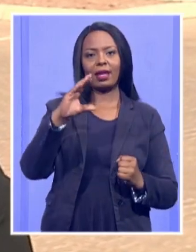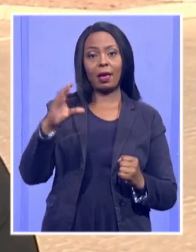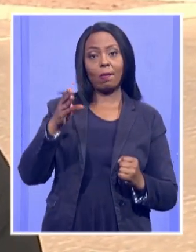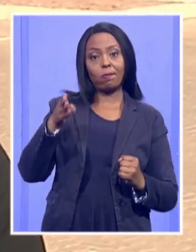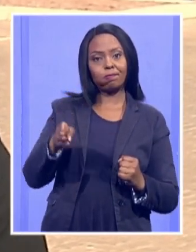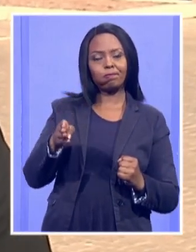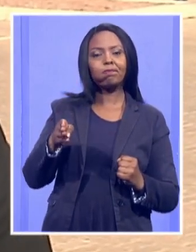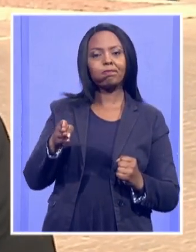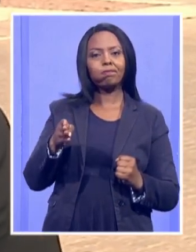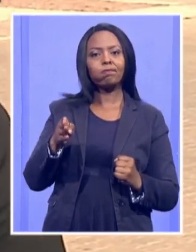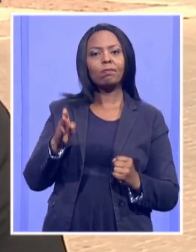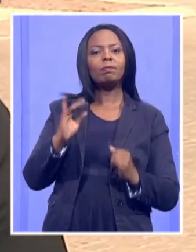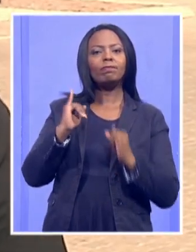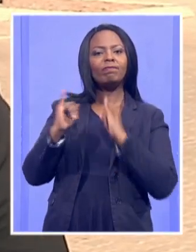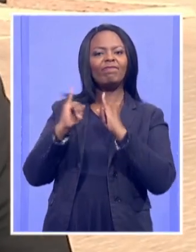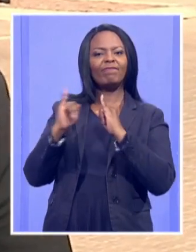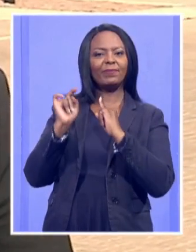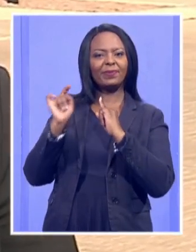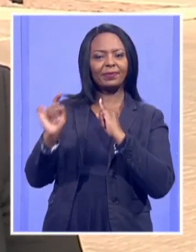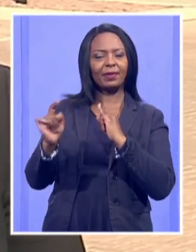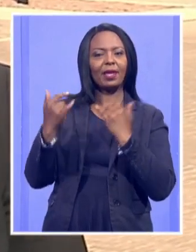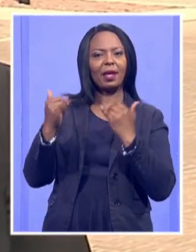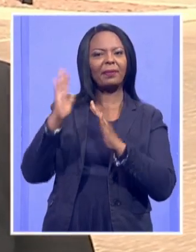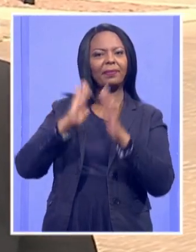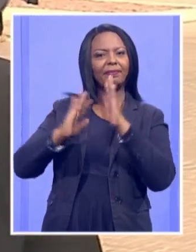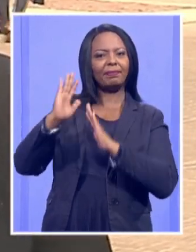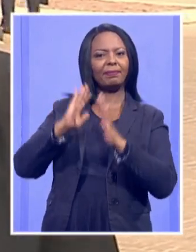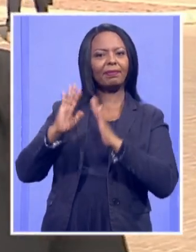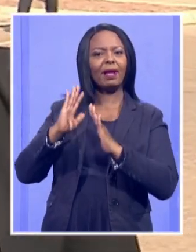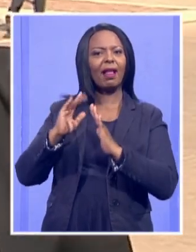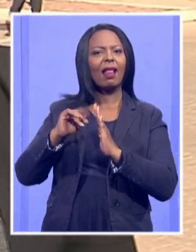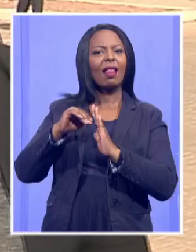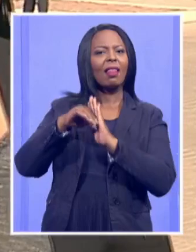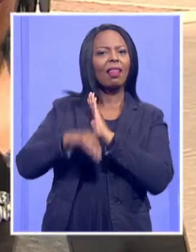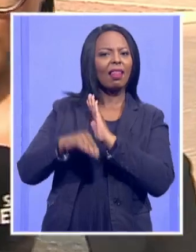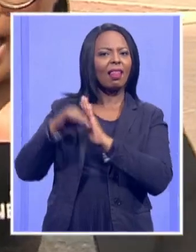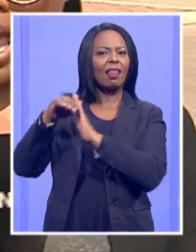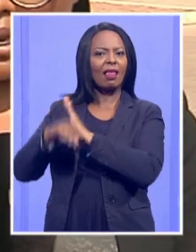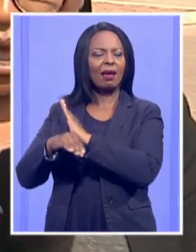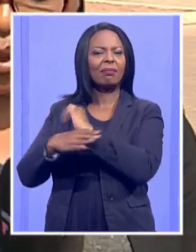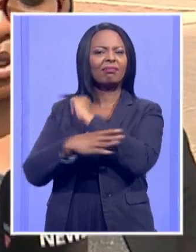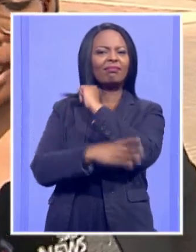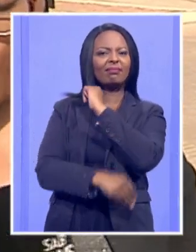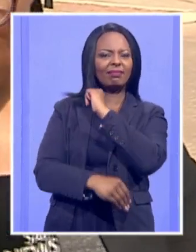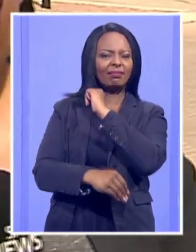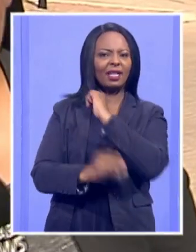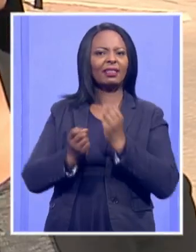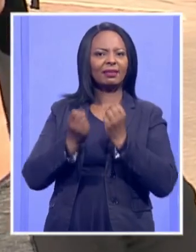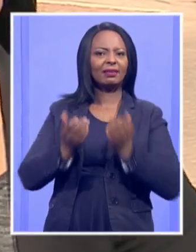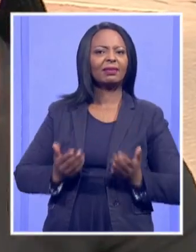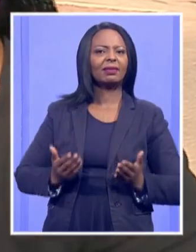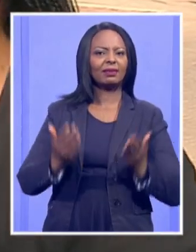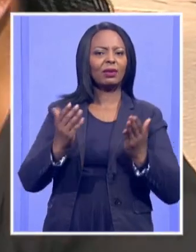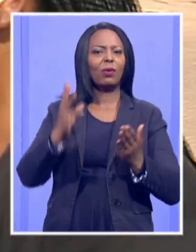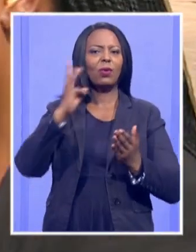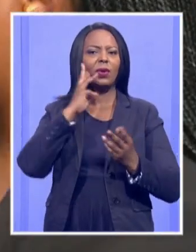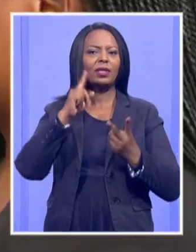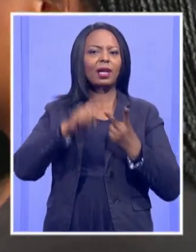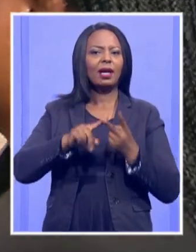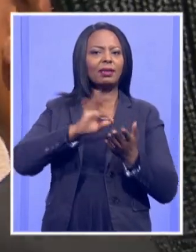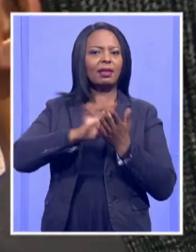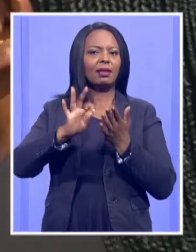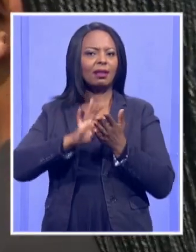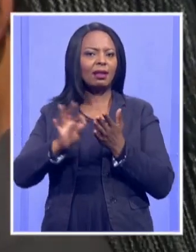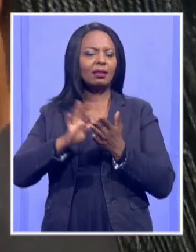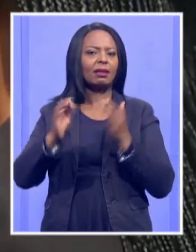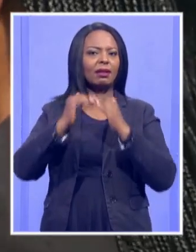about a perfect case study where there is lacking in service delivery in terms of water, sanitation and housing. You may have seen our earlier preview where we